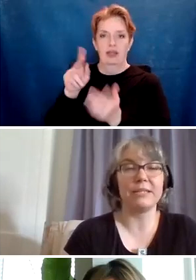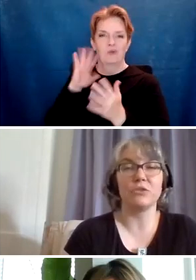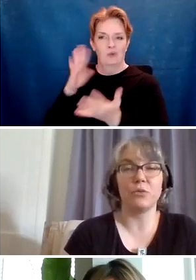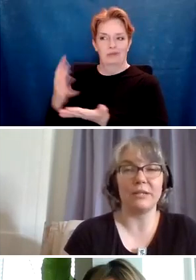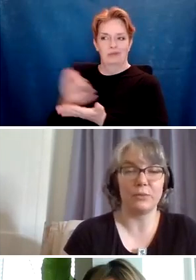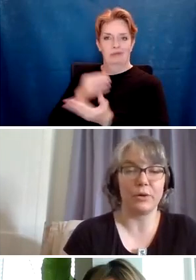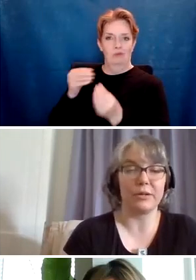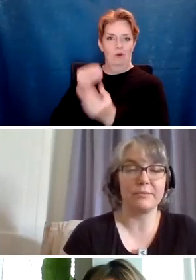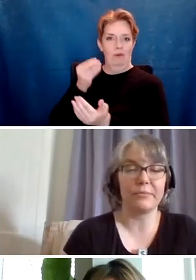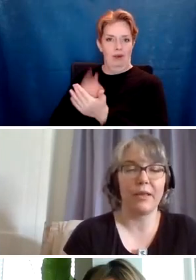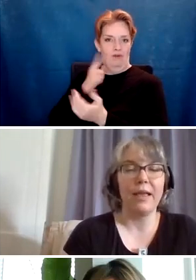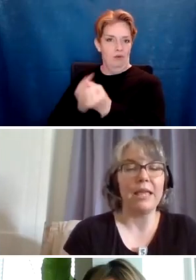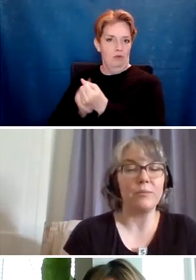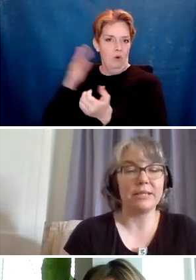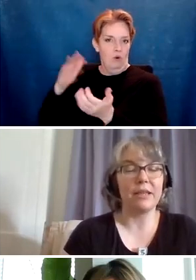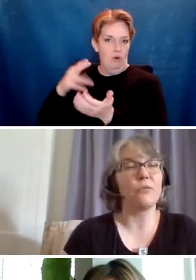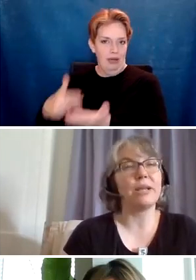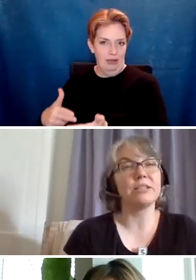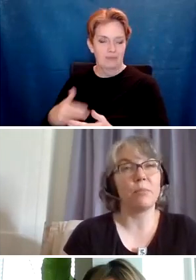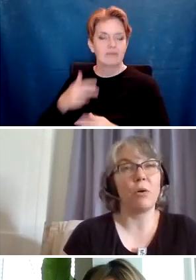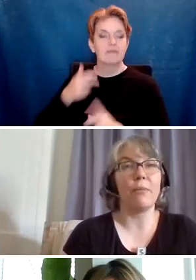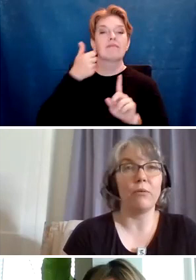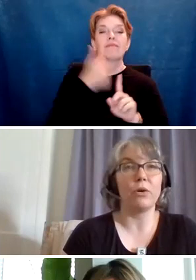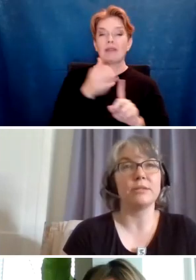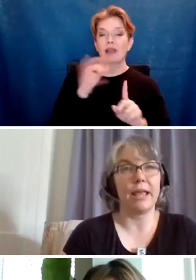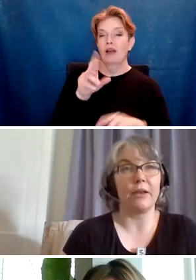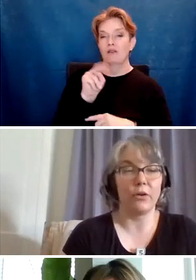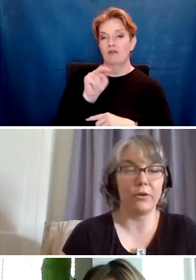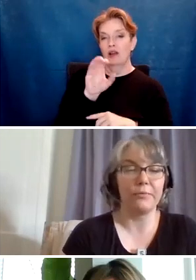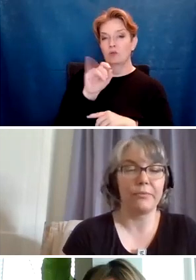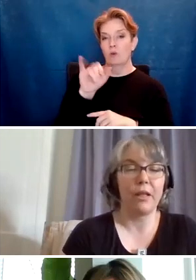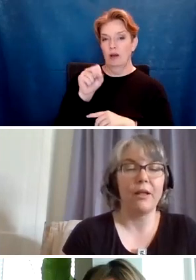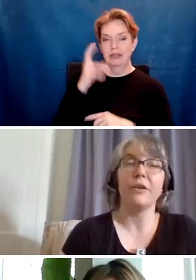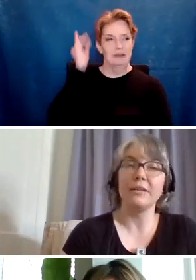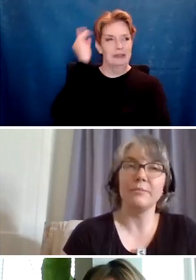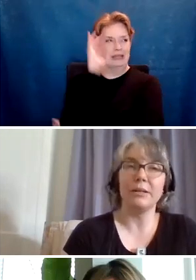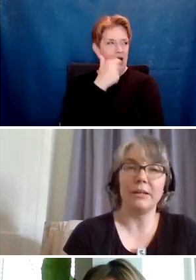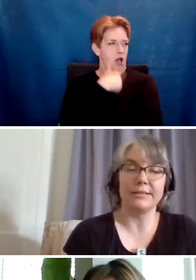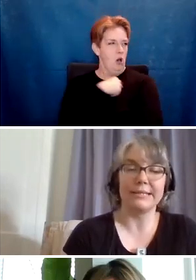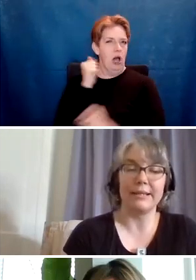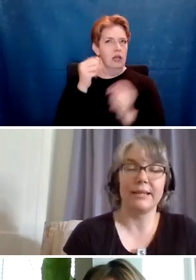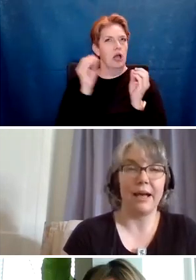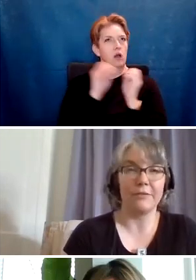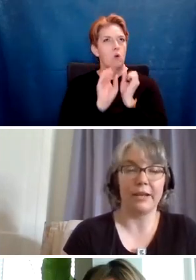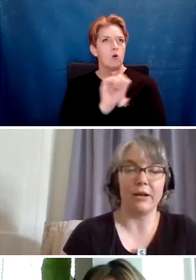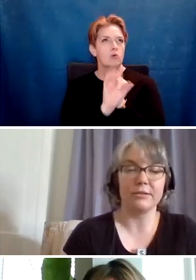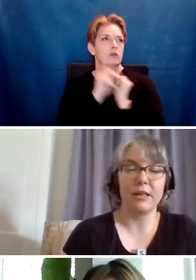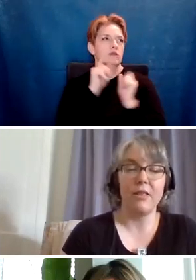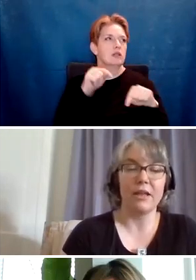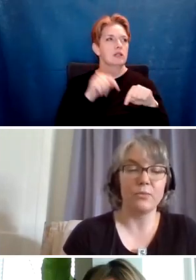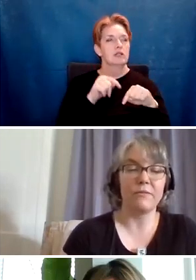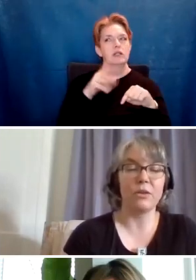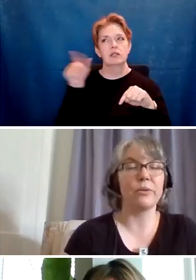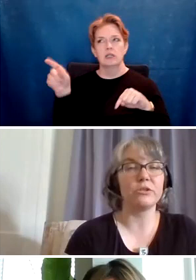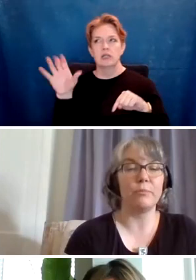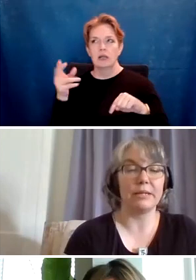of Clementine's greatest works. He was thinking of ways to promote Melrose and her. There is a building on site, African House,